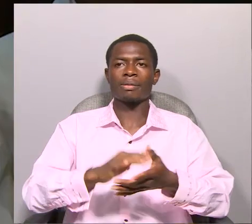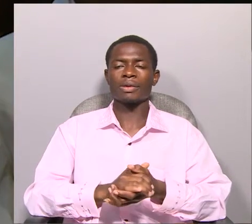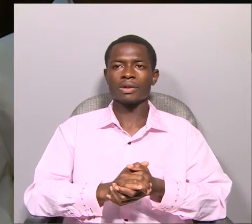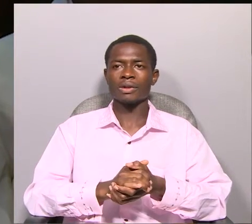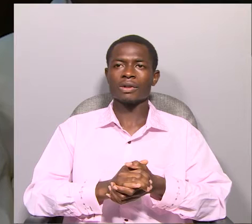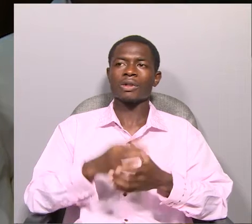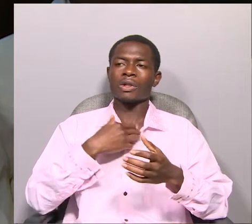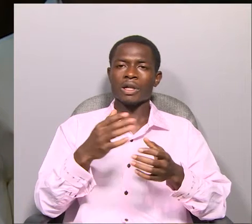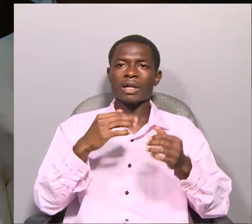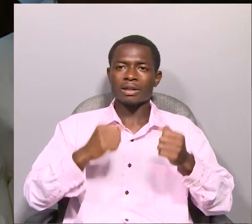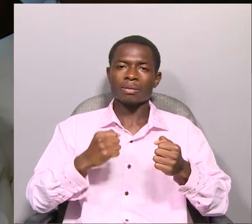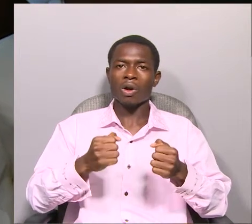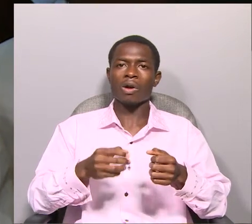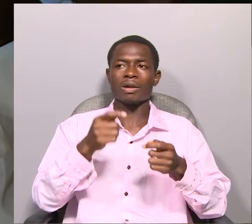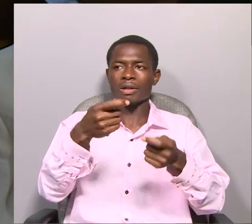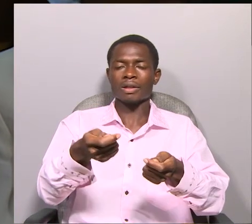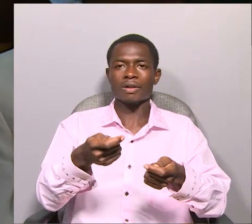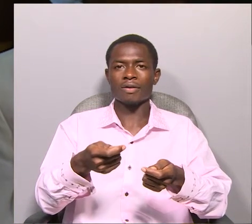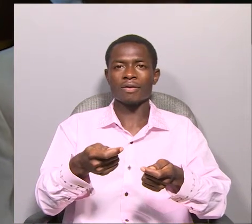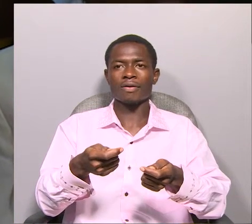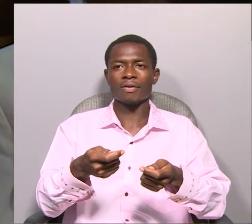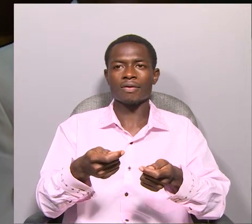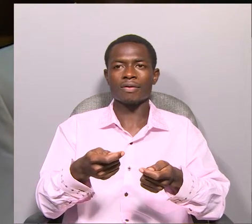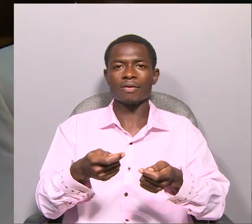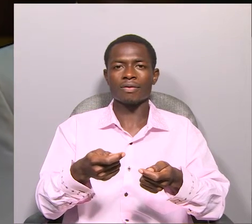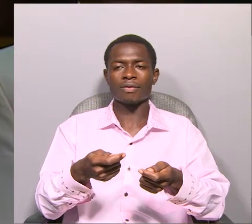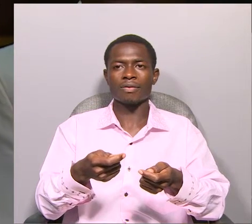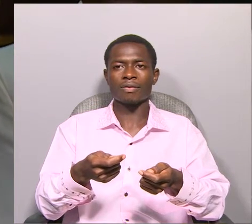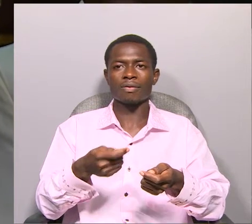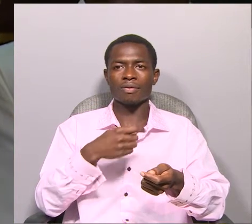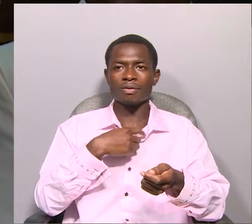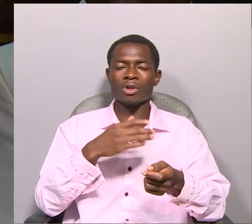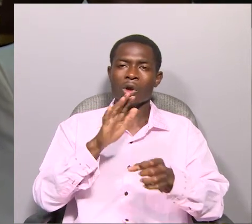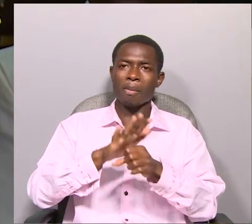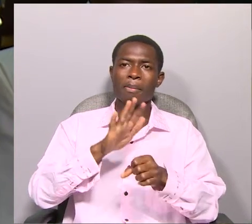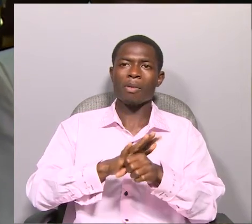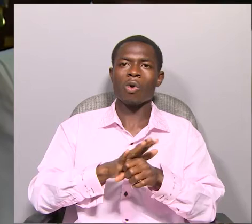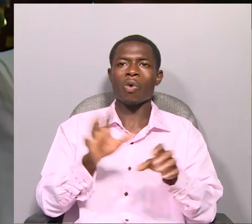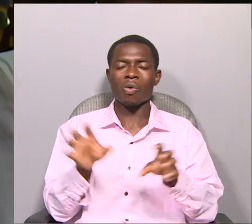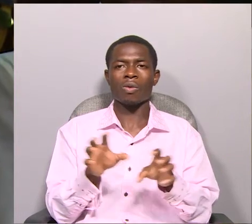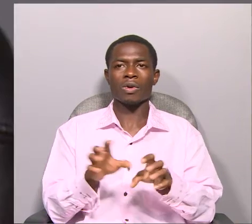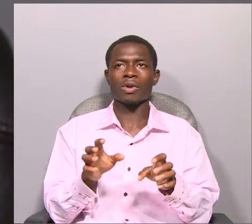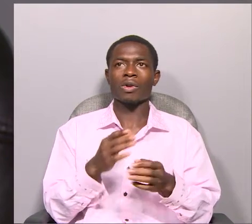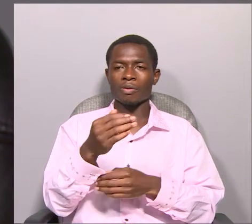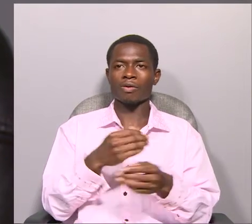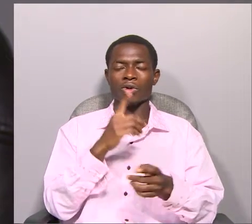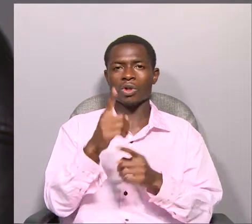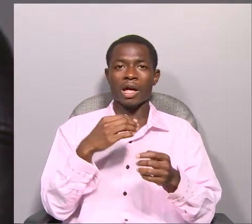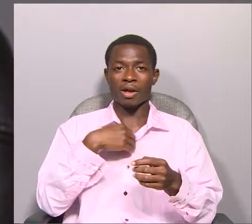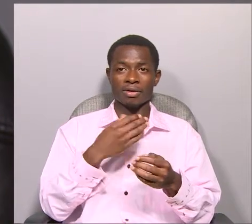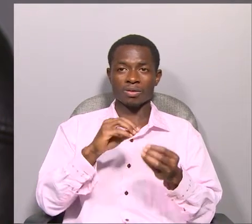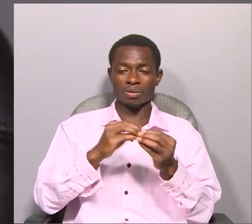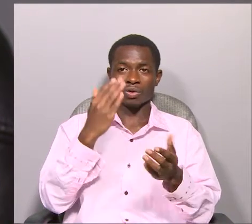it. But my question is, what has the government done so far, or what is it doing so that the indigenization